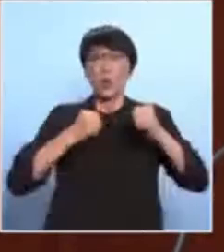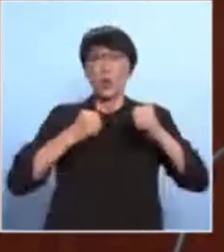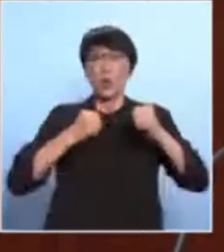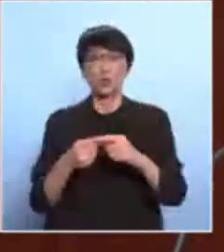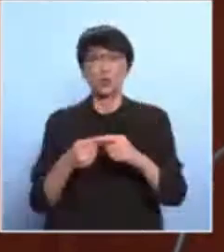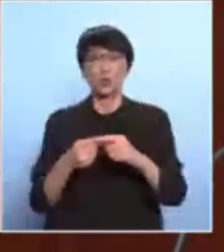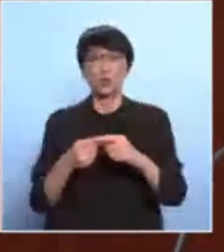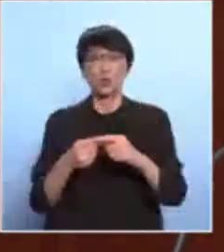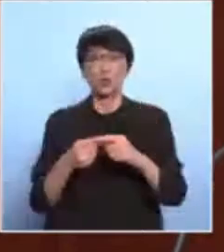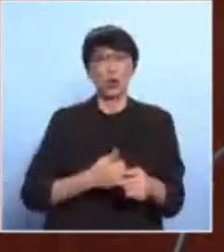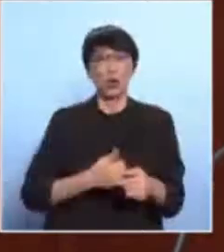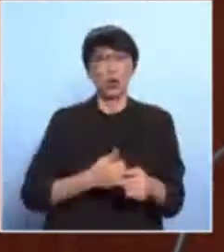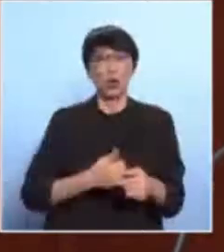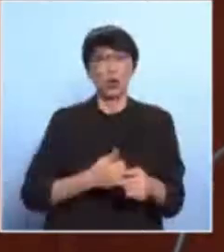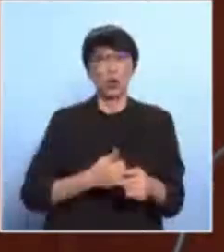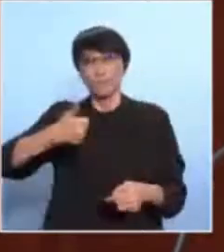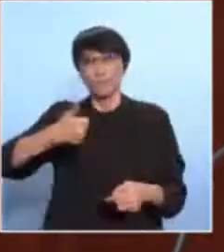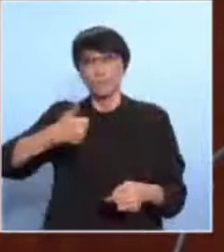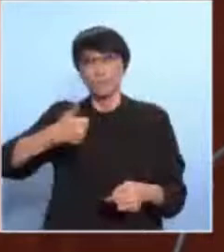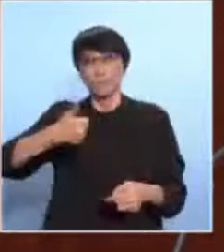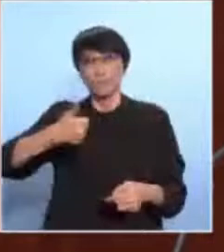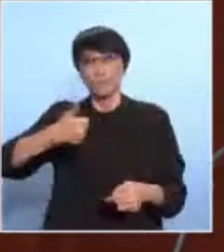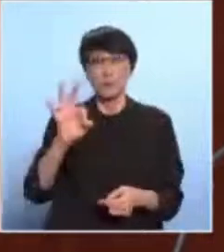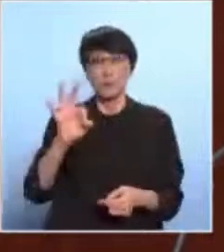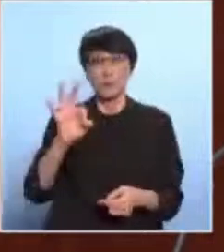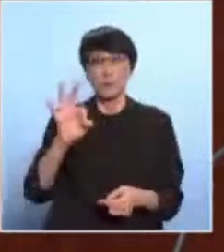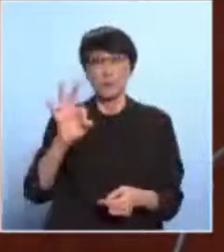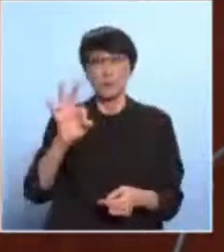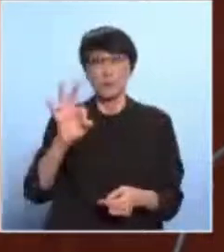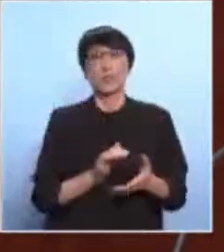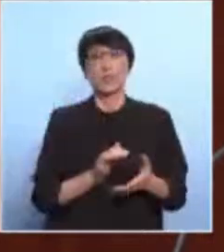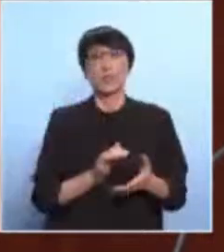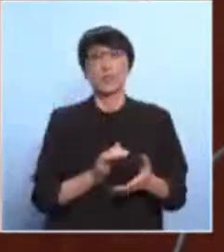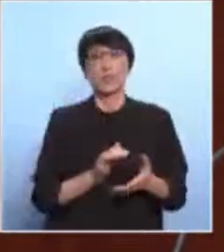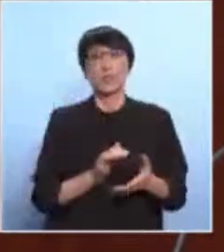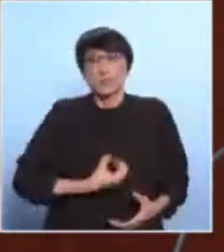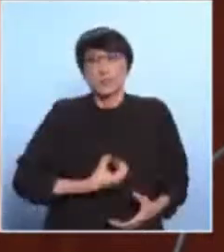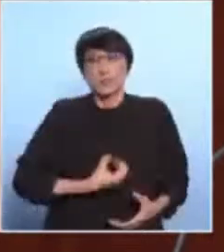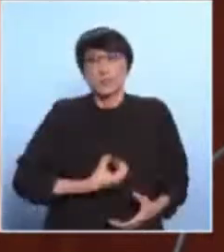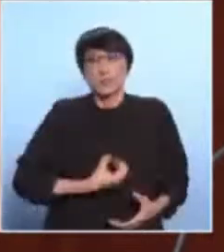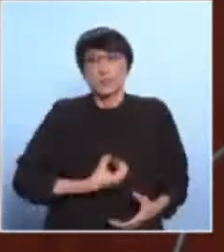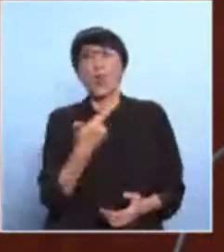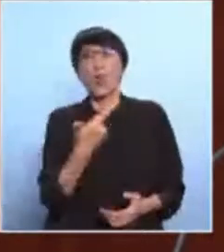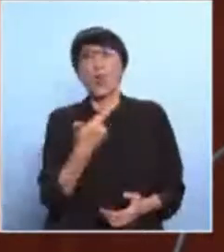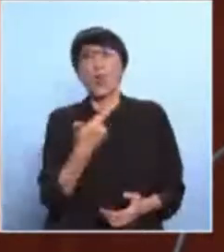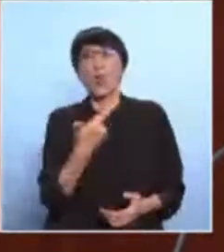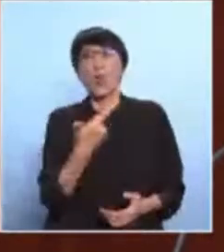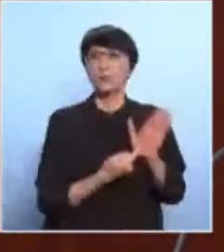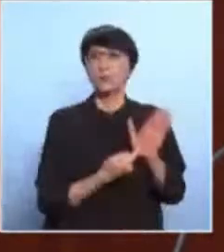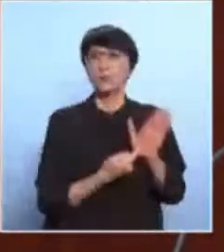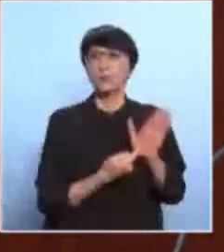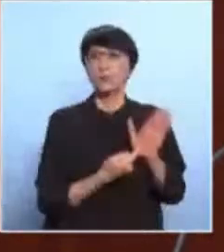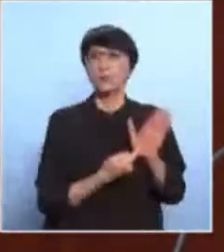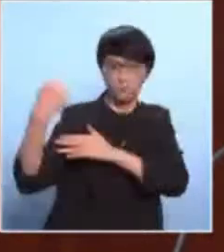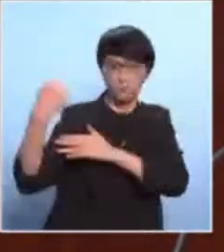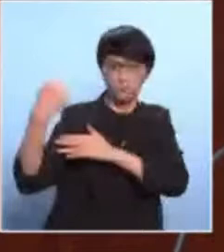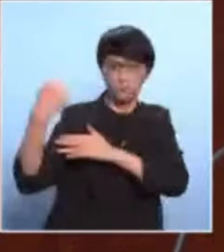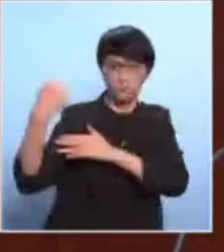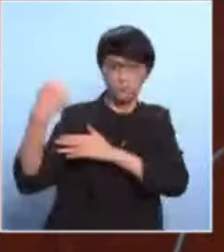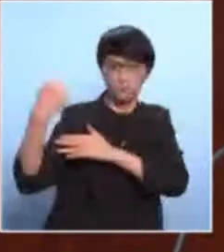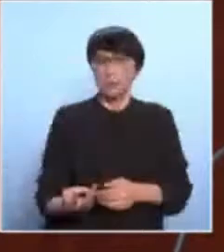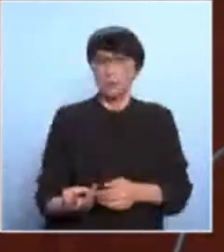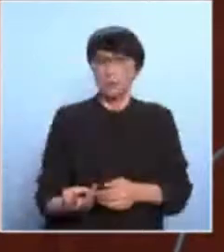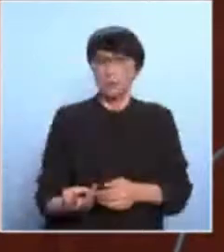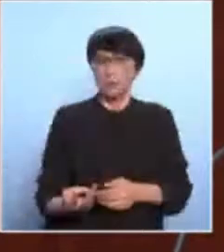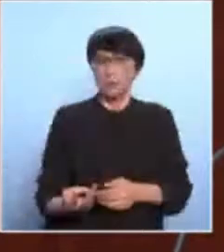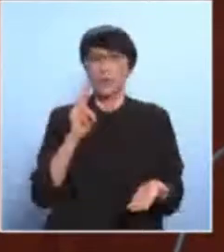year, where our Hong Kong athletes brought home a record of 53 medals. They strived and triumphed, making us